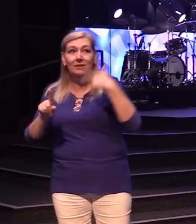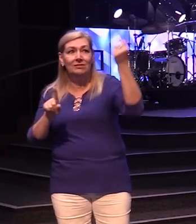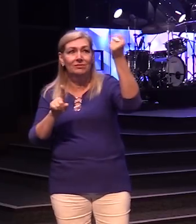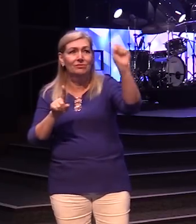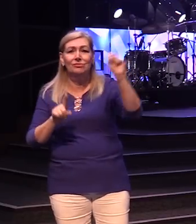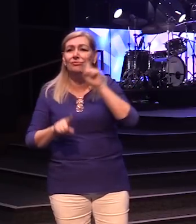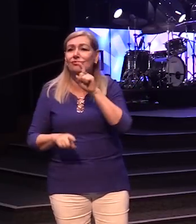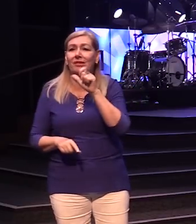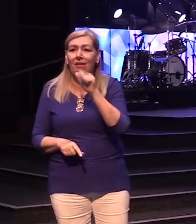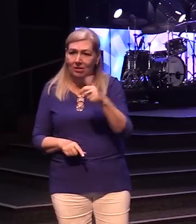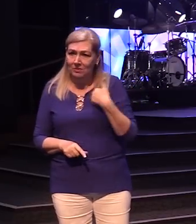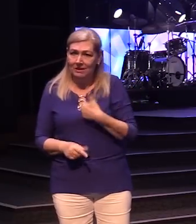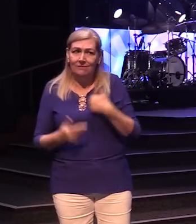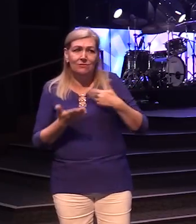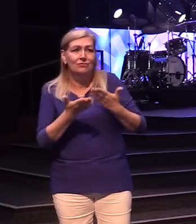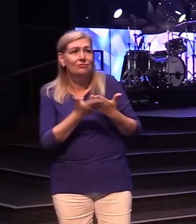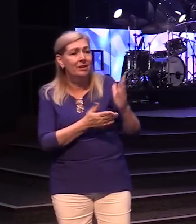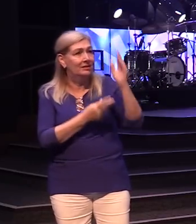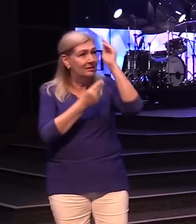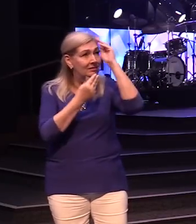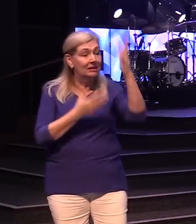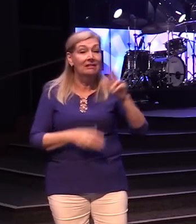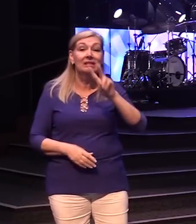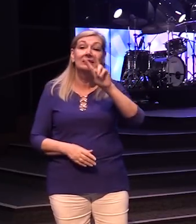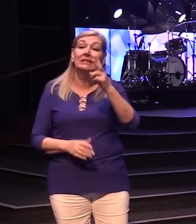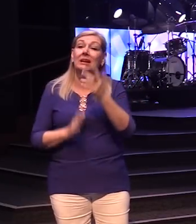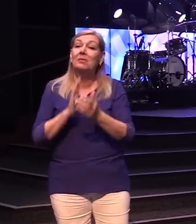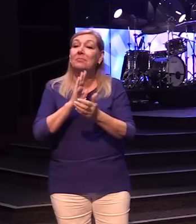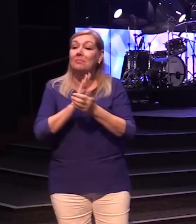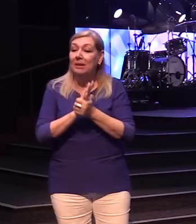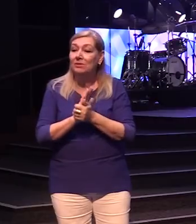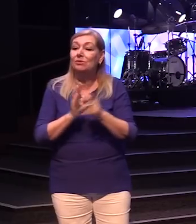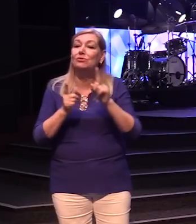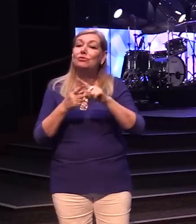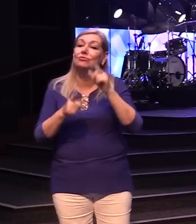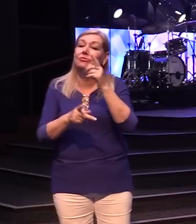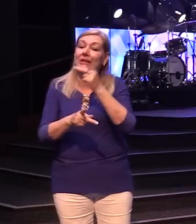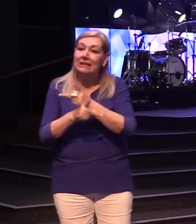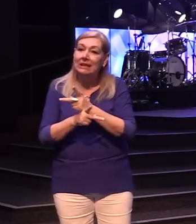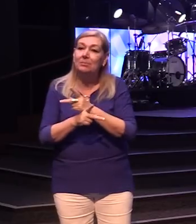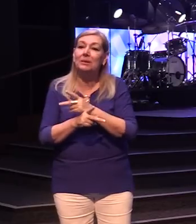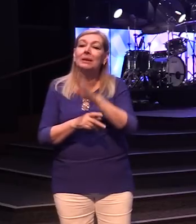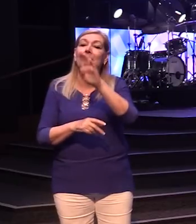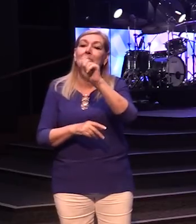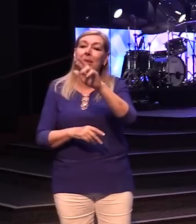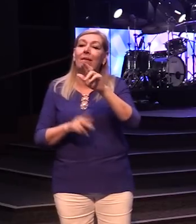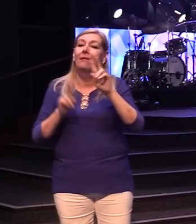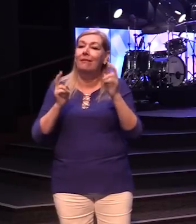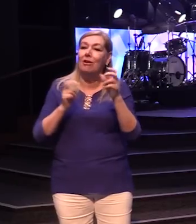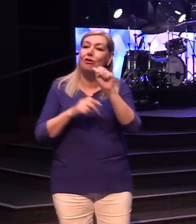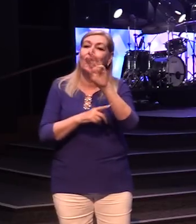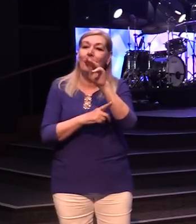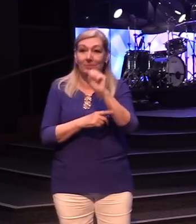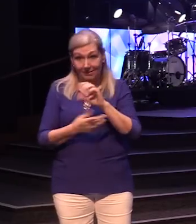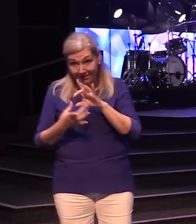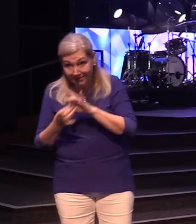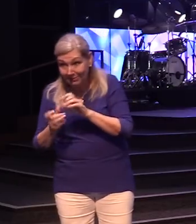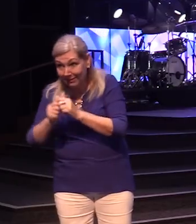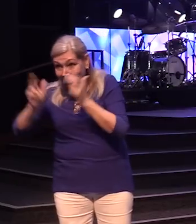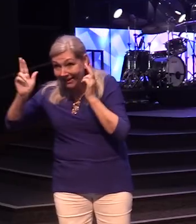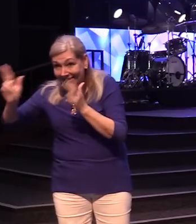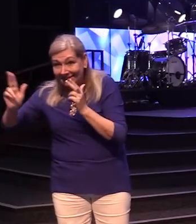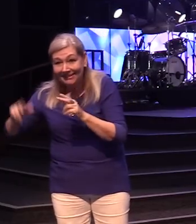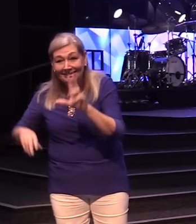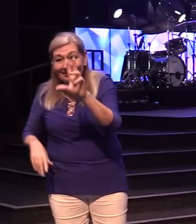The Second Amendment was the right to keep and bear arms. This one never had anything to do with hunting.